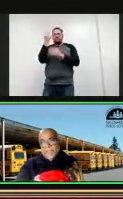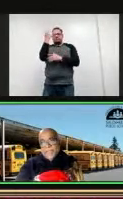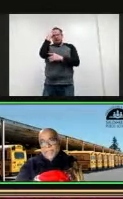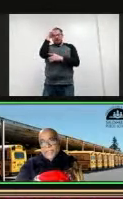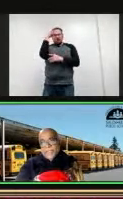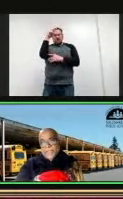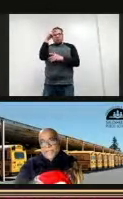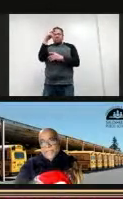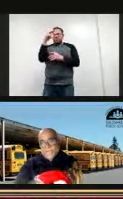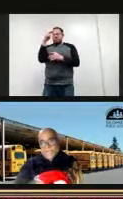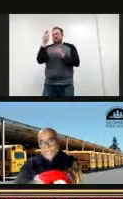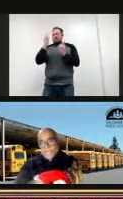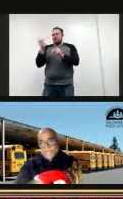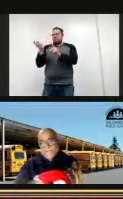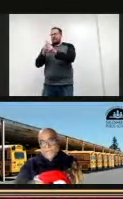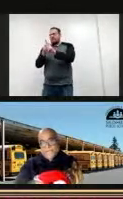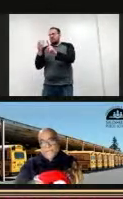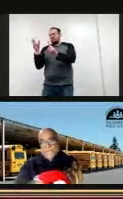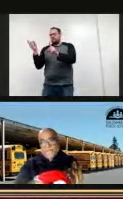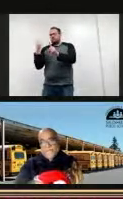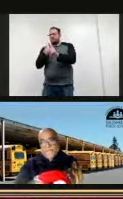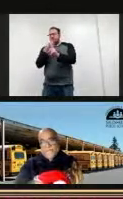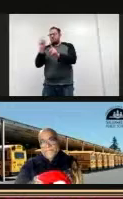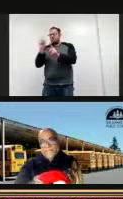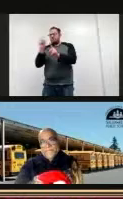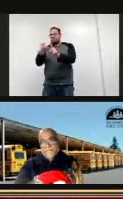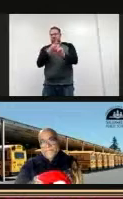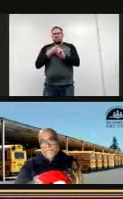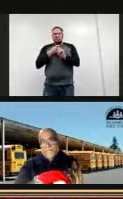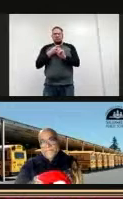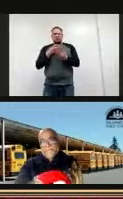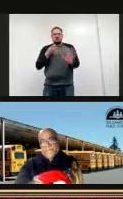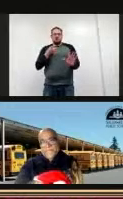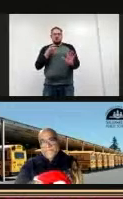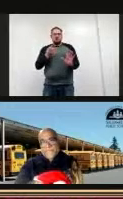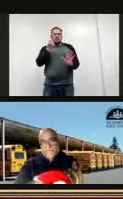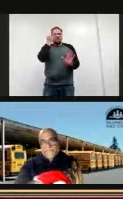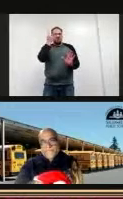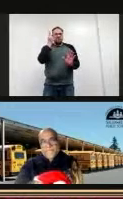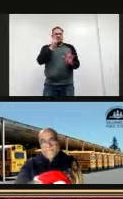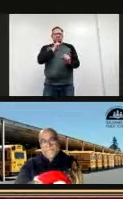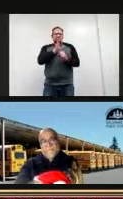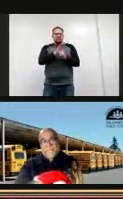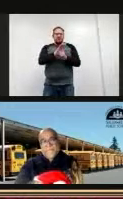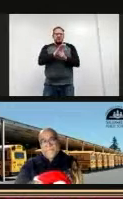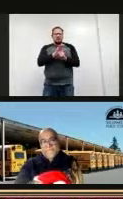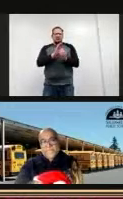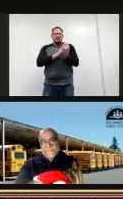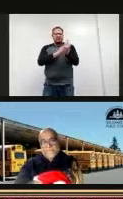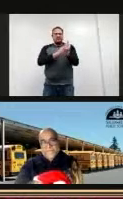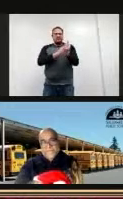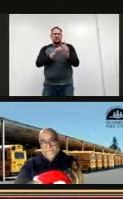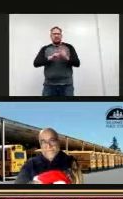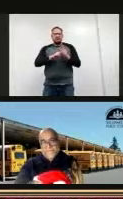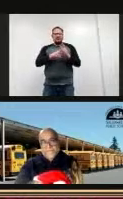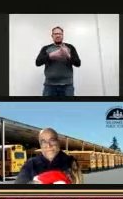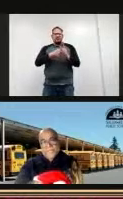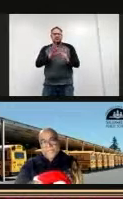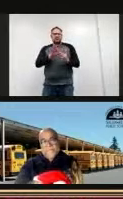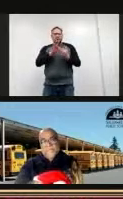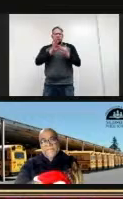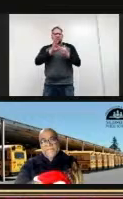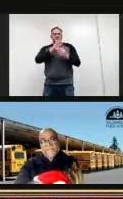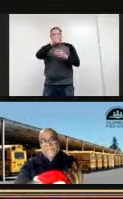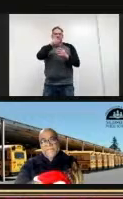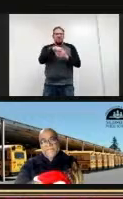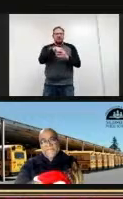that person. I like how it is, if anything, I'm just like, understands and commits to leading the implementation of inclusive and unique, like